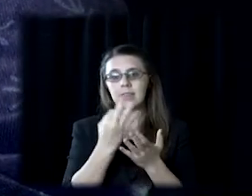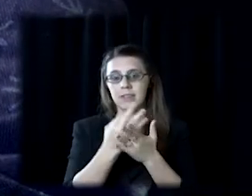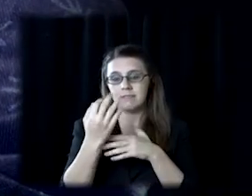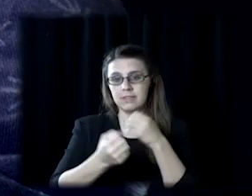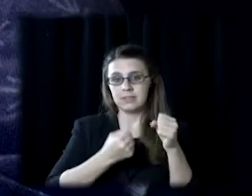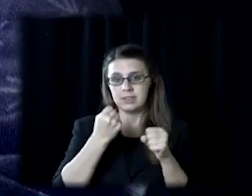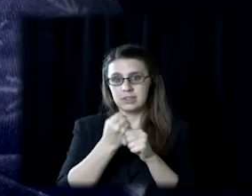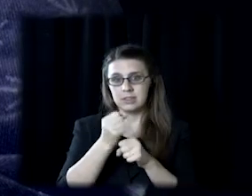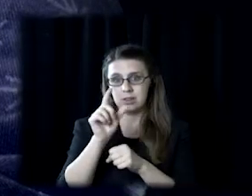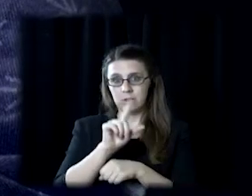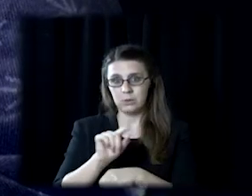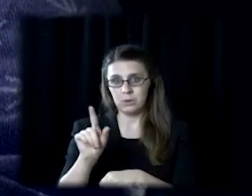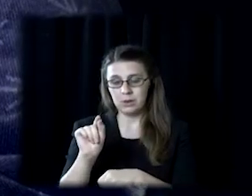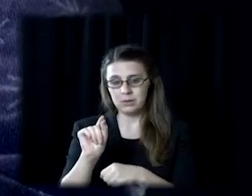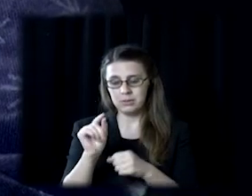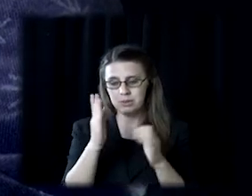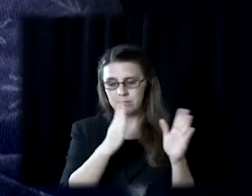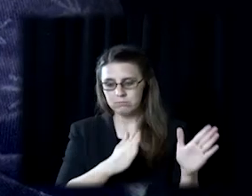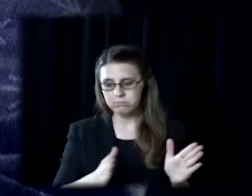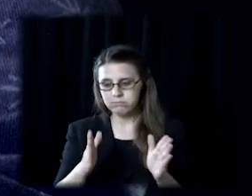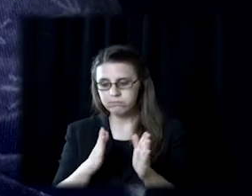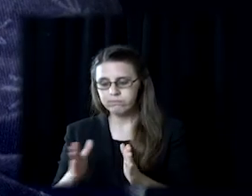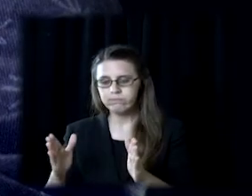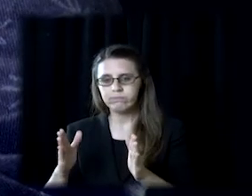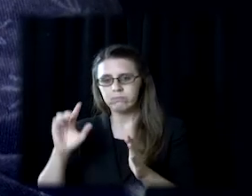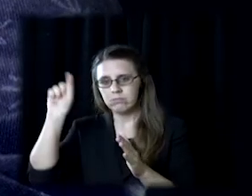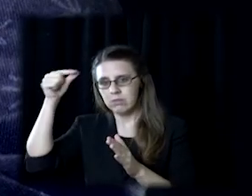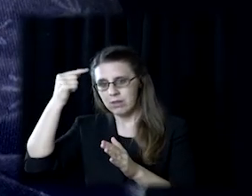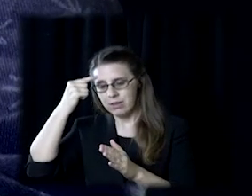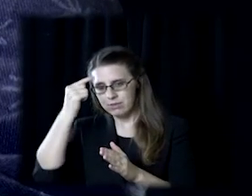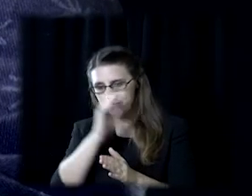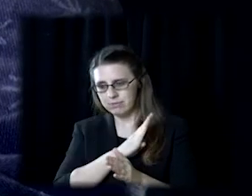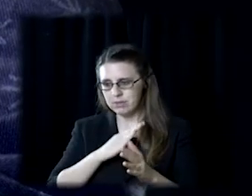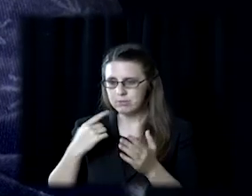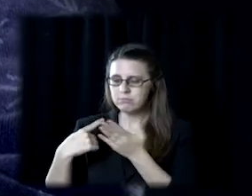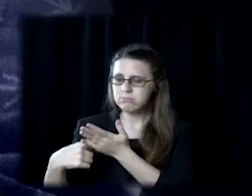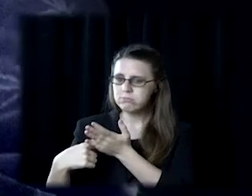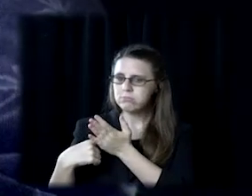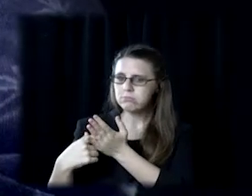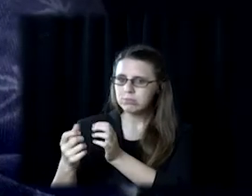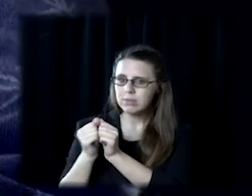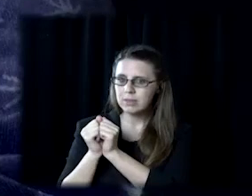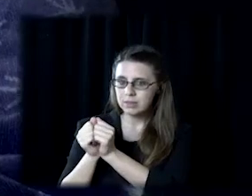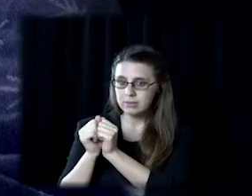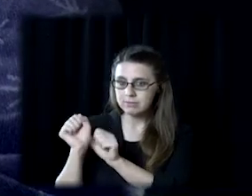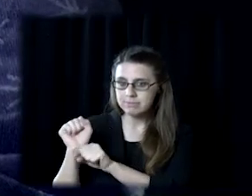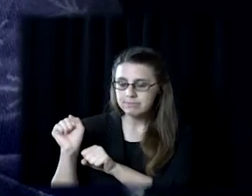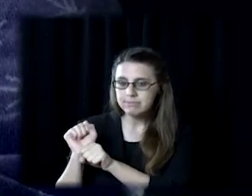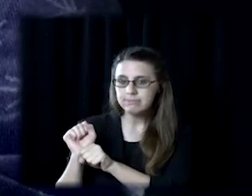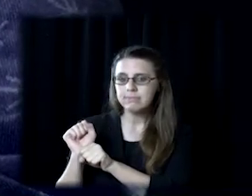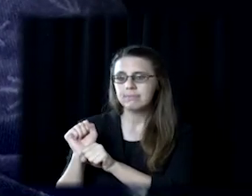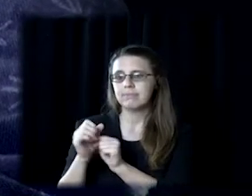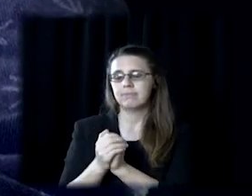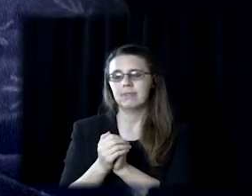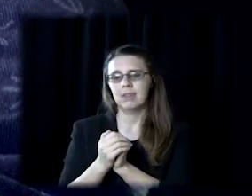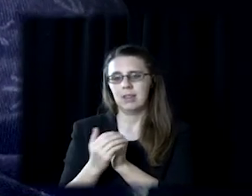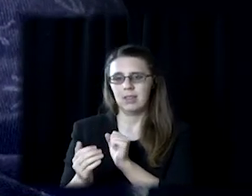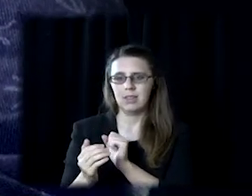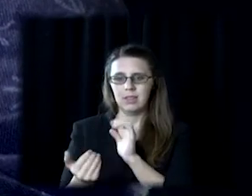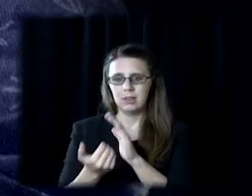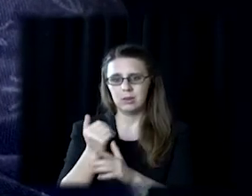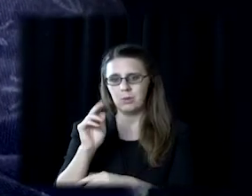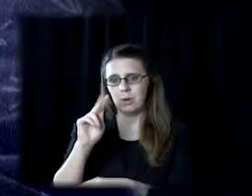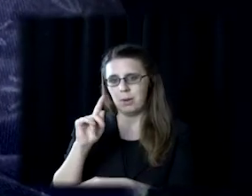engaged in a collaborative process with the government to develop a revised fiscal plan which reflects the most up-to-date information available and which